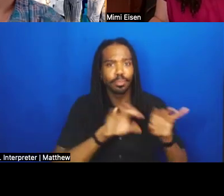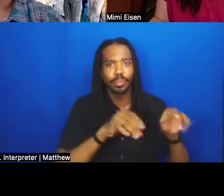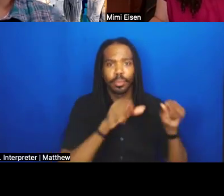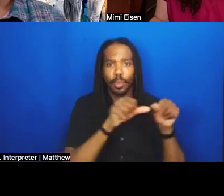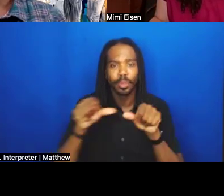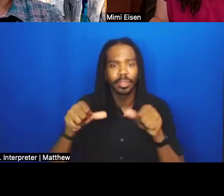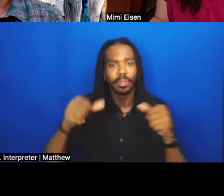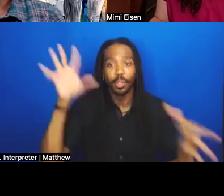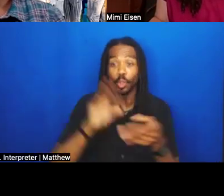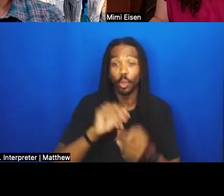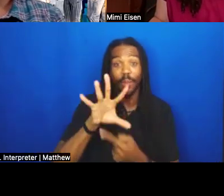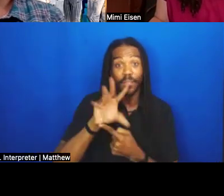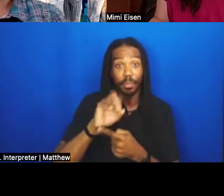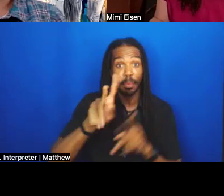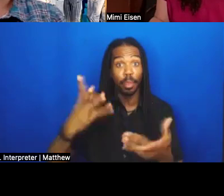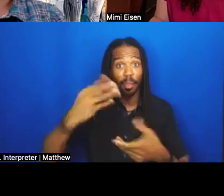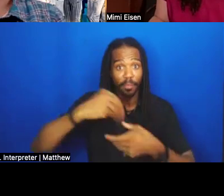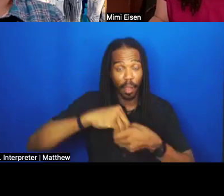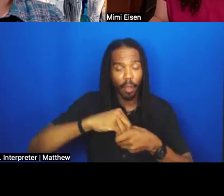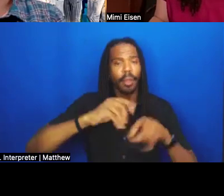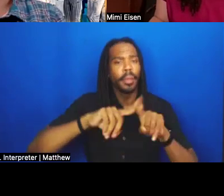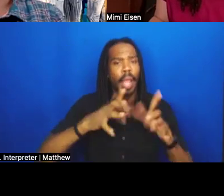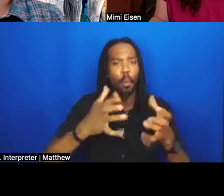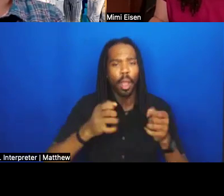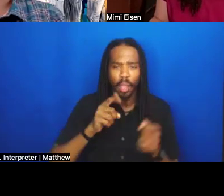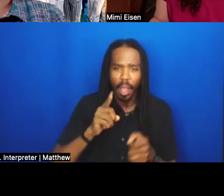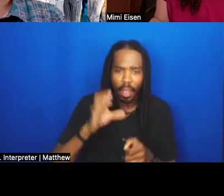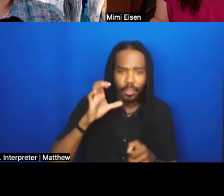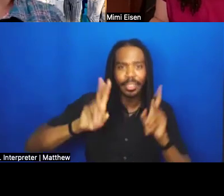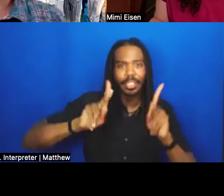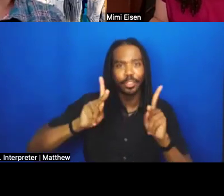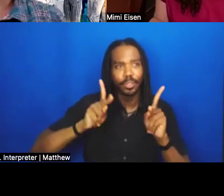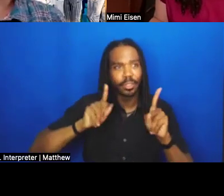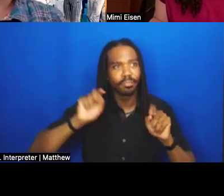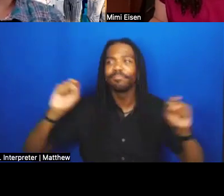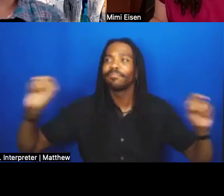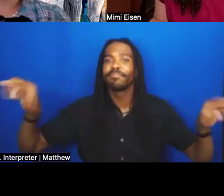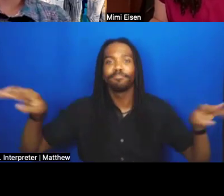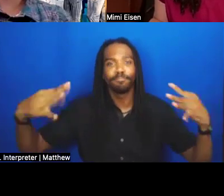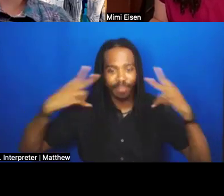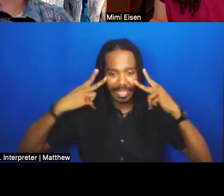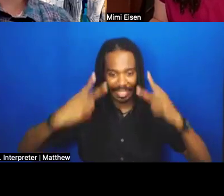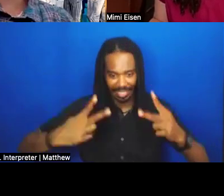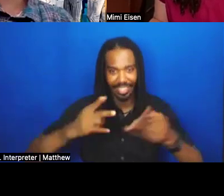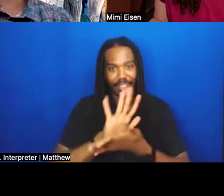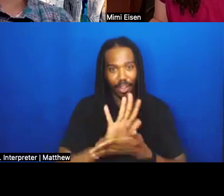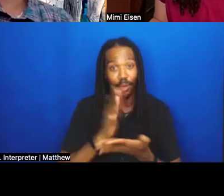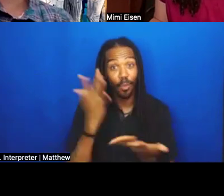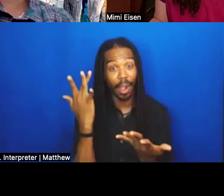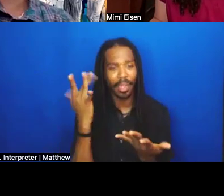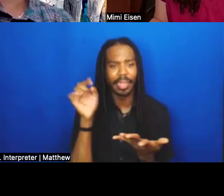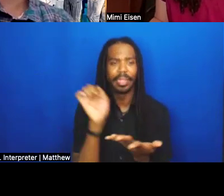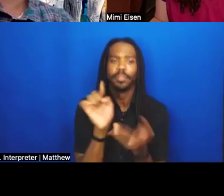want hundreds of people, hundreds of teachers across this country to see this video, because I think this is a really